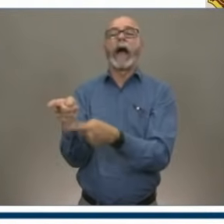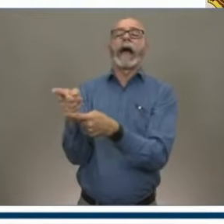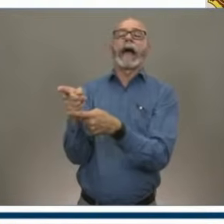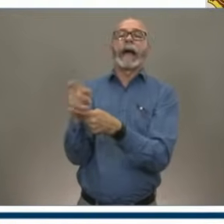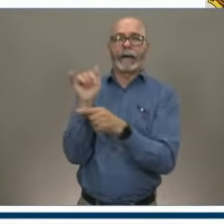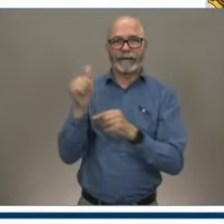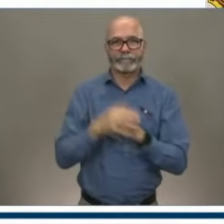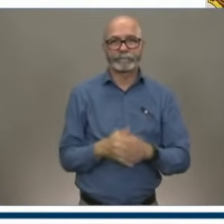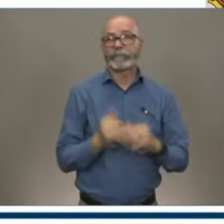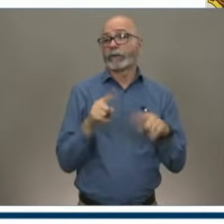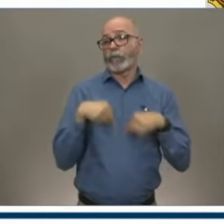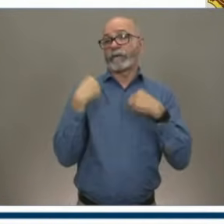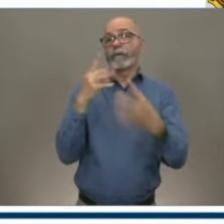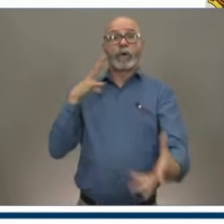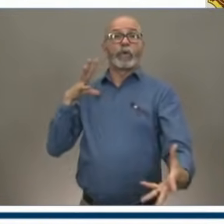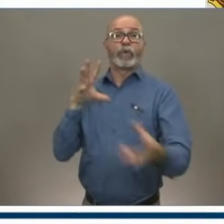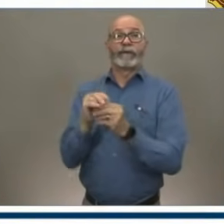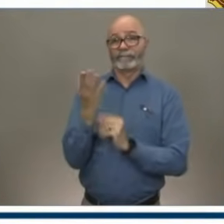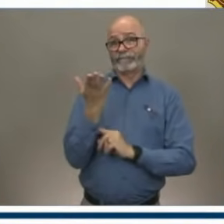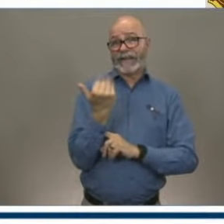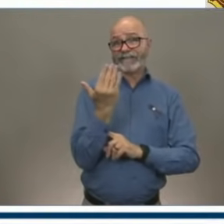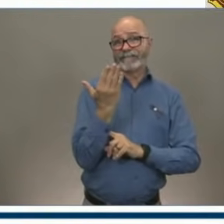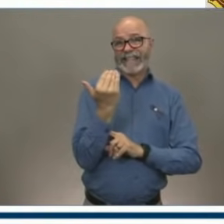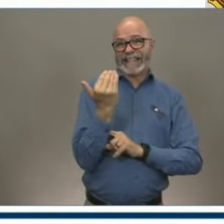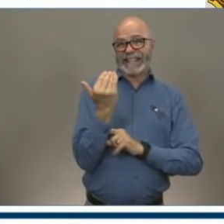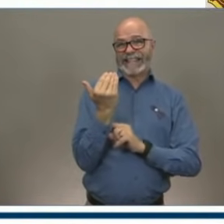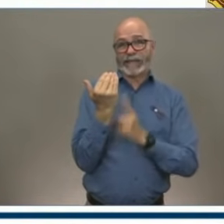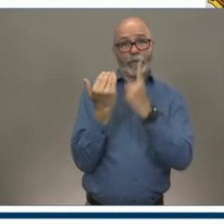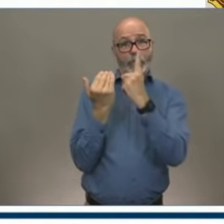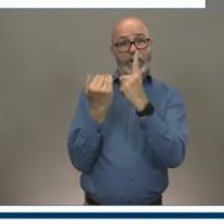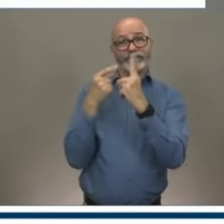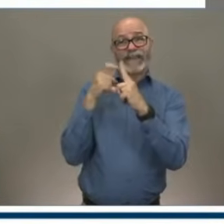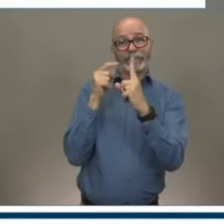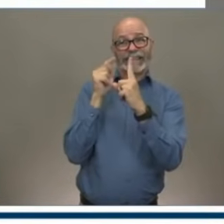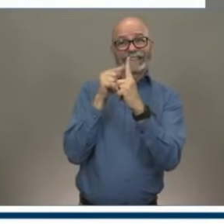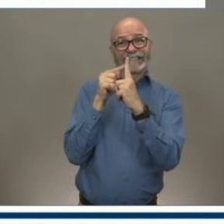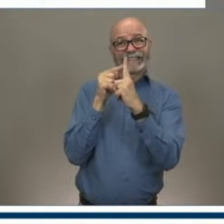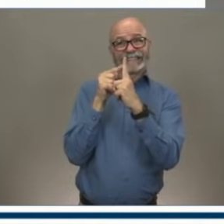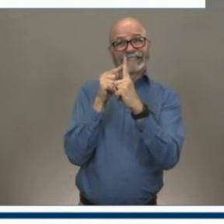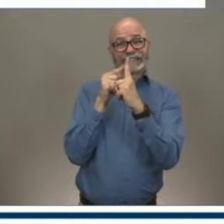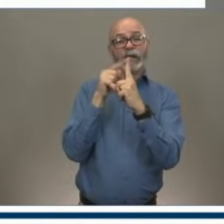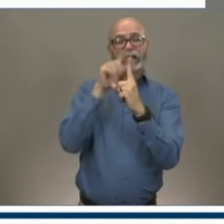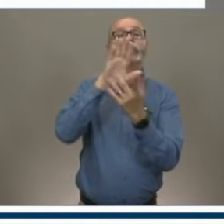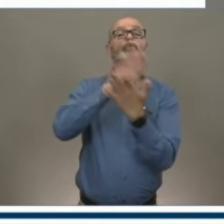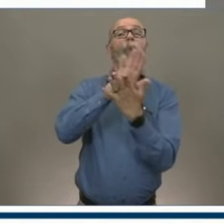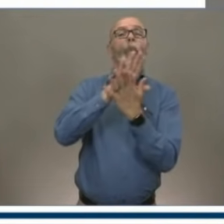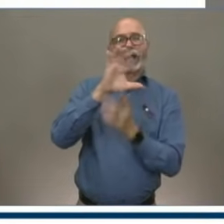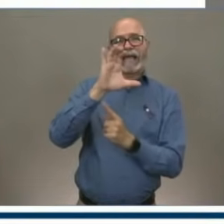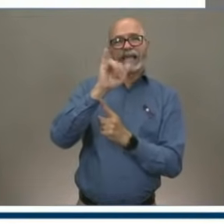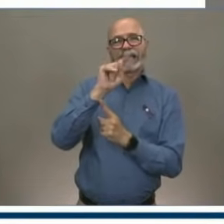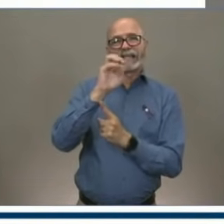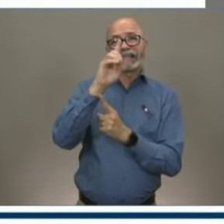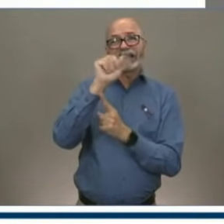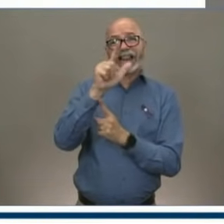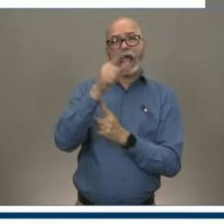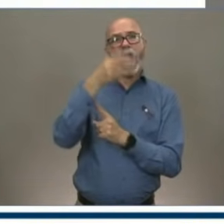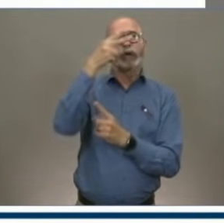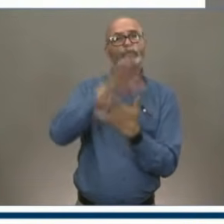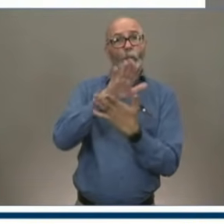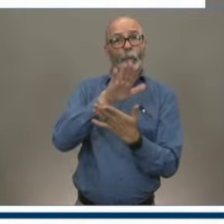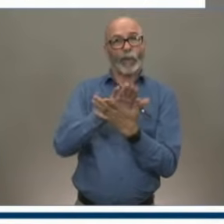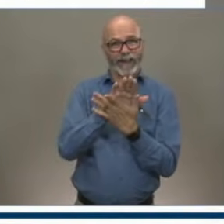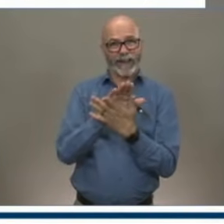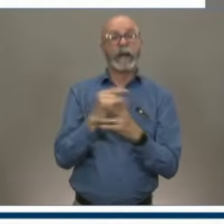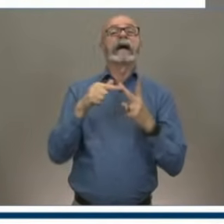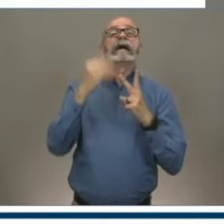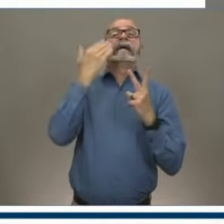night at Citadel High School, and we have a new case today in Parkview School. That one we're just learning more about. I'll just make a